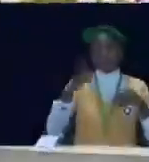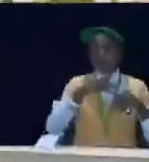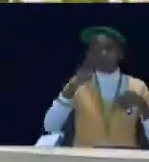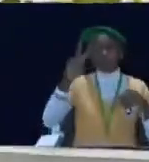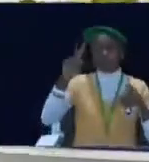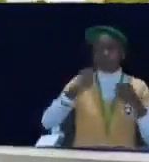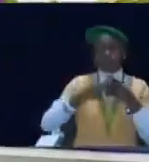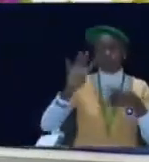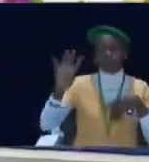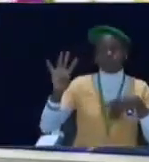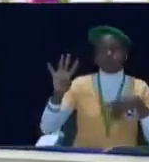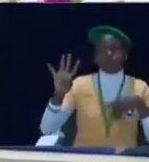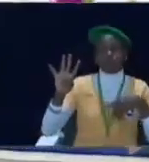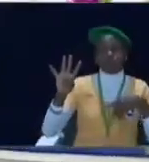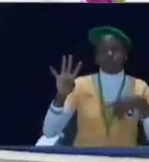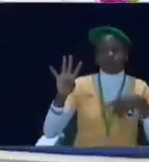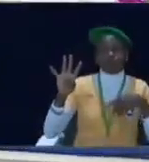to